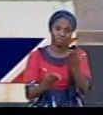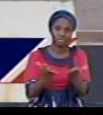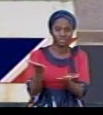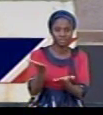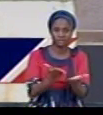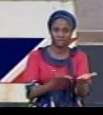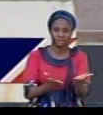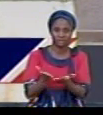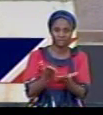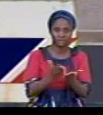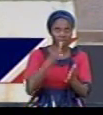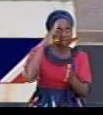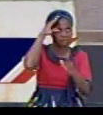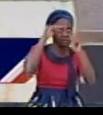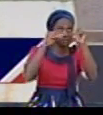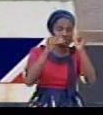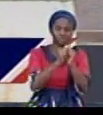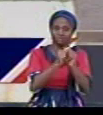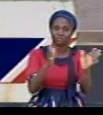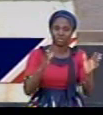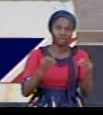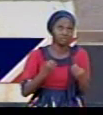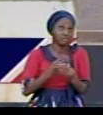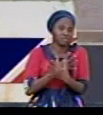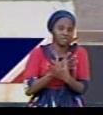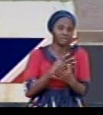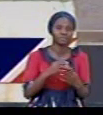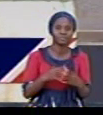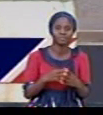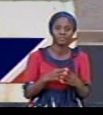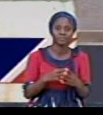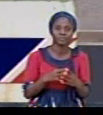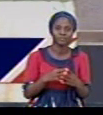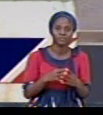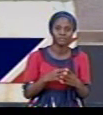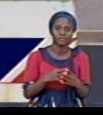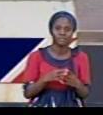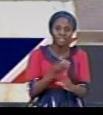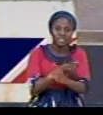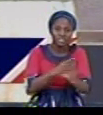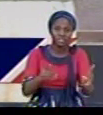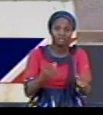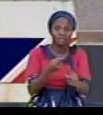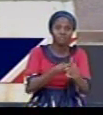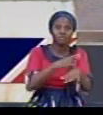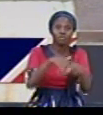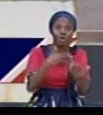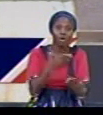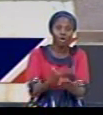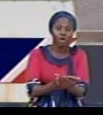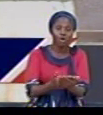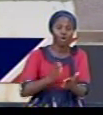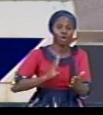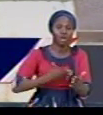him without fear. Delivered from all our enemies, small